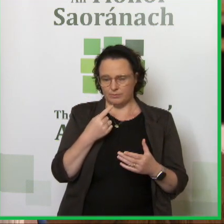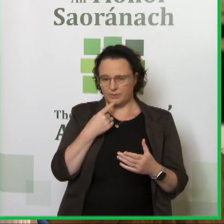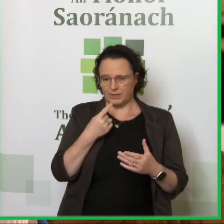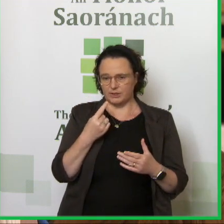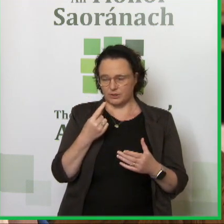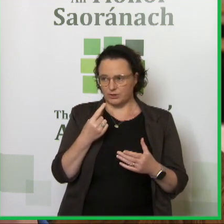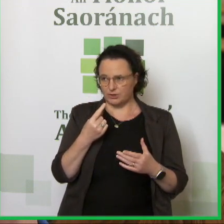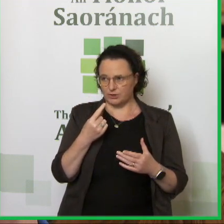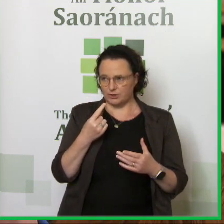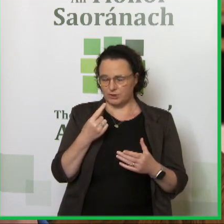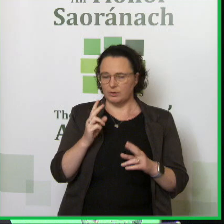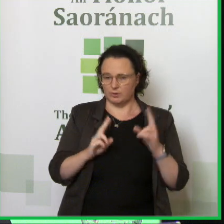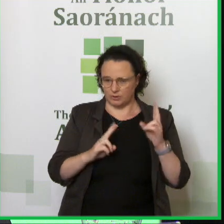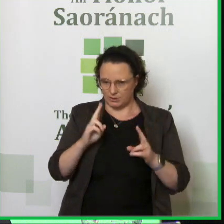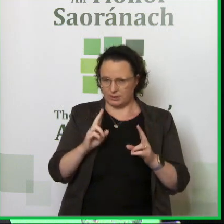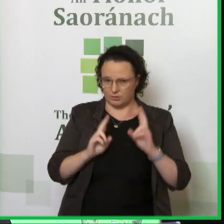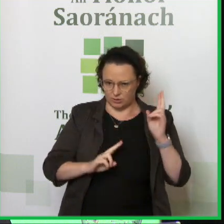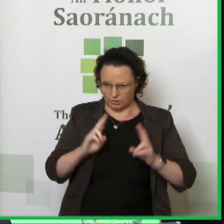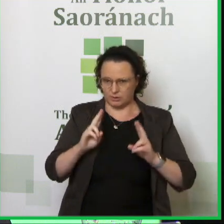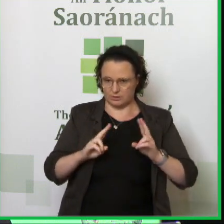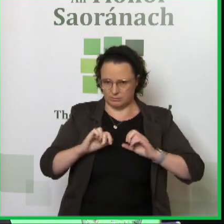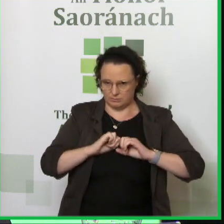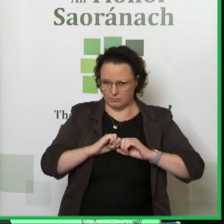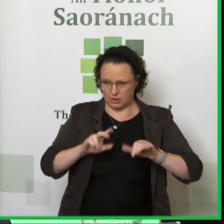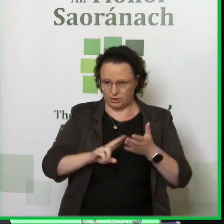Okay, you're saying roll out a unique health identifier.